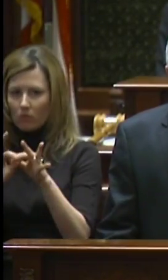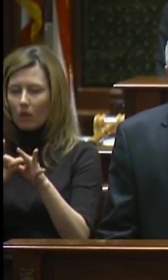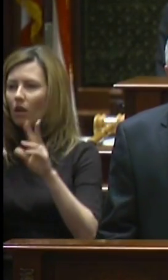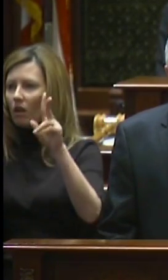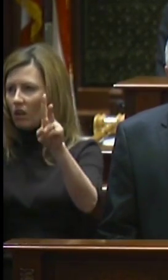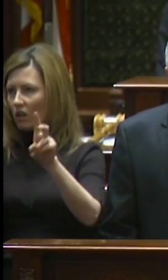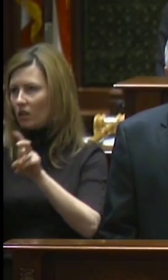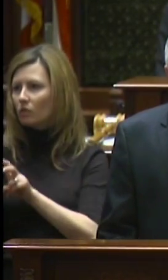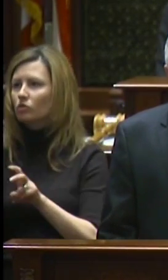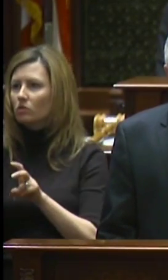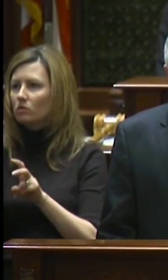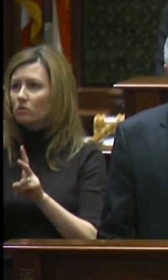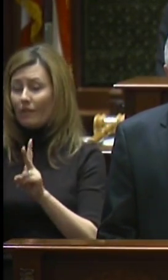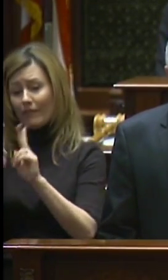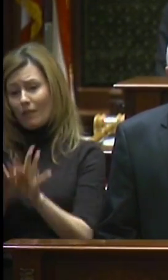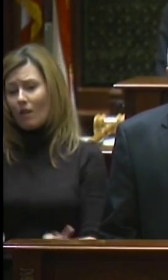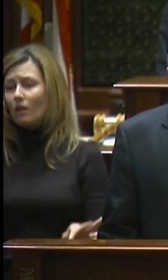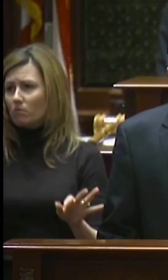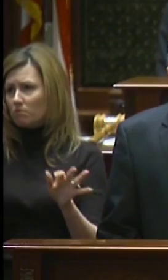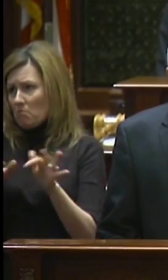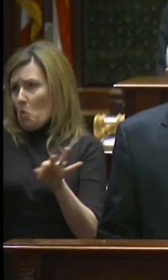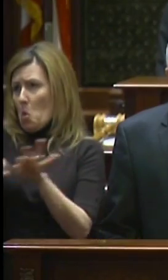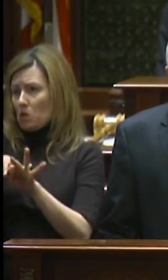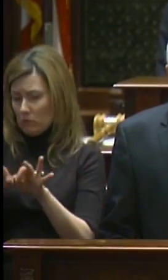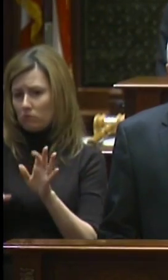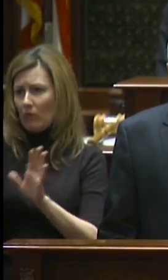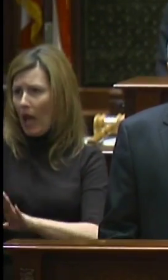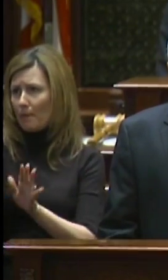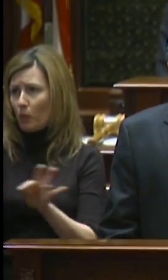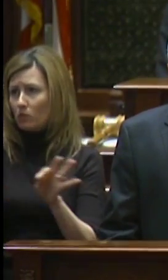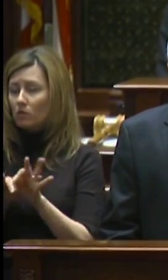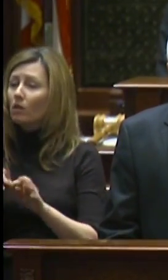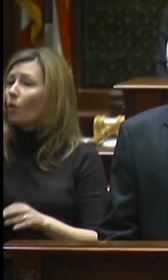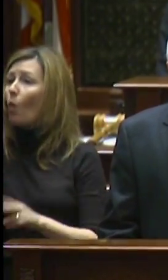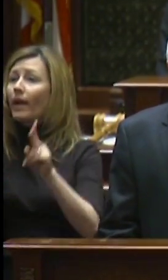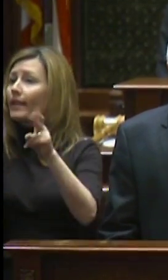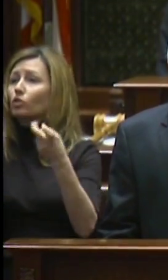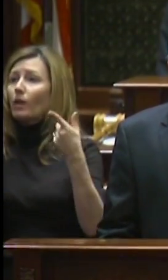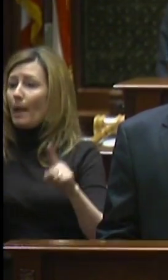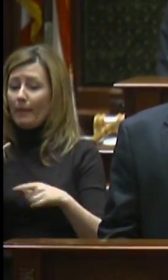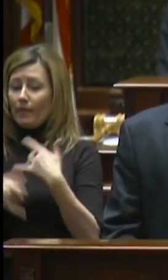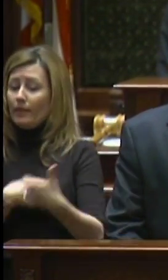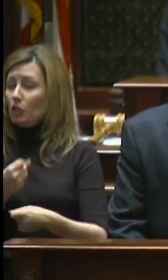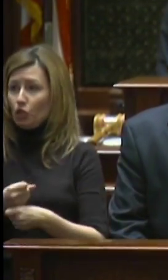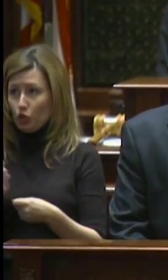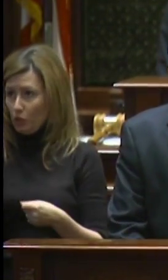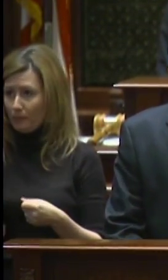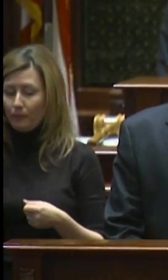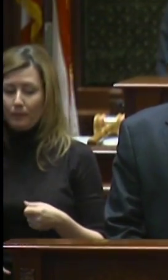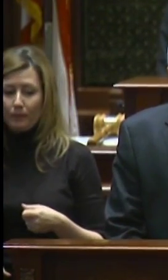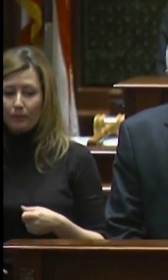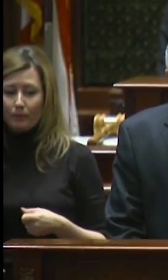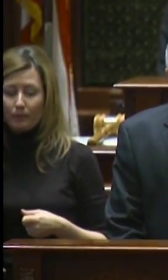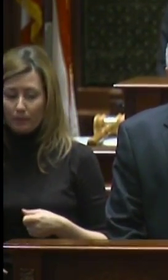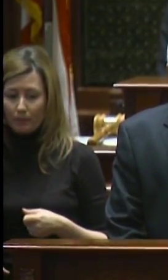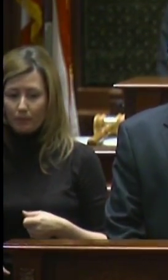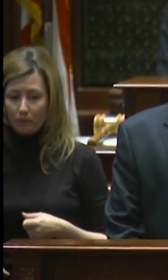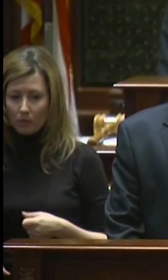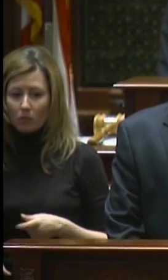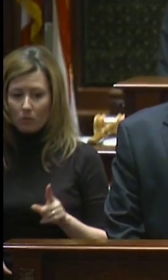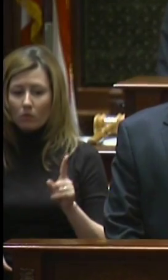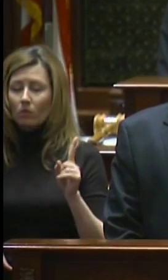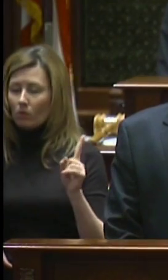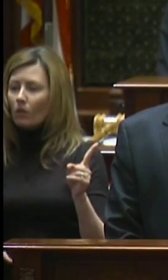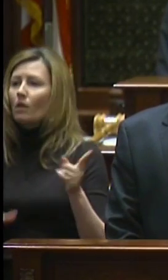issues of very high importance to the public. And one of those issues that occurred this year was the fact that when I became